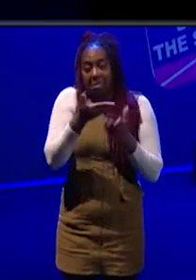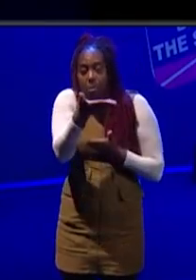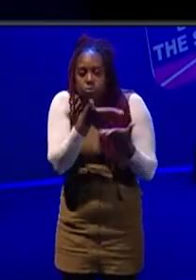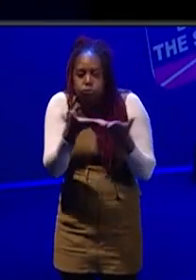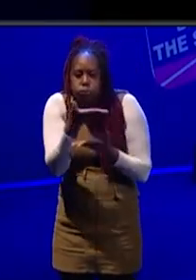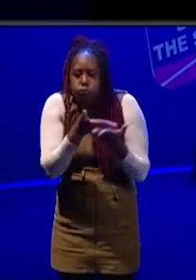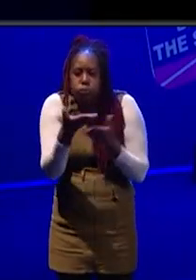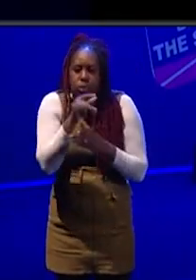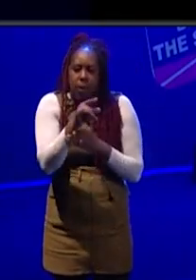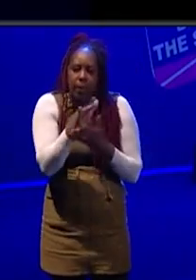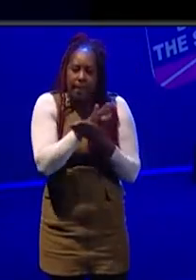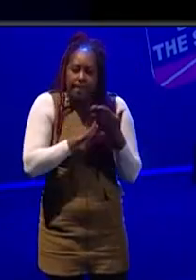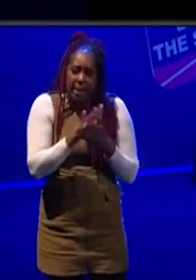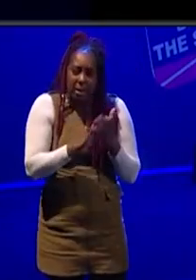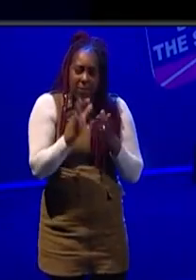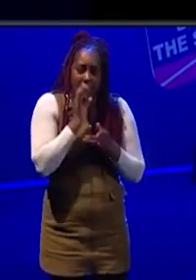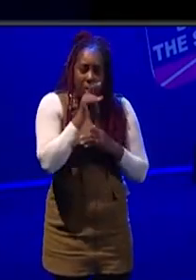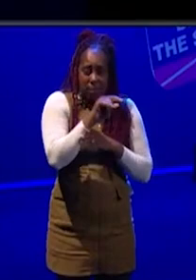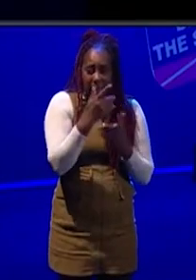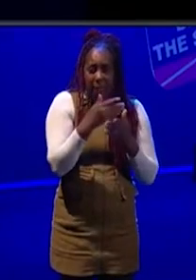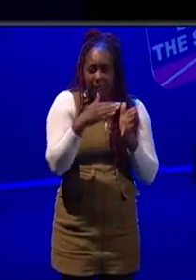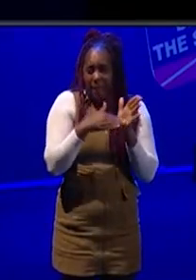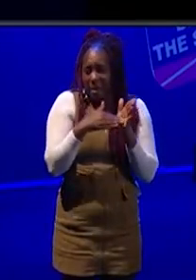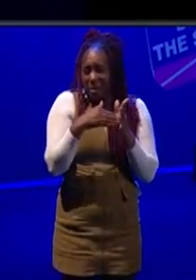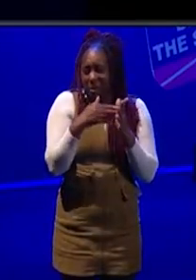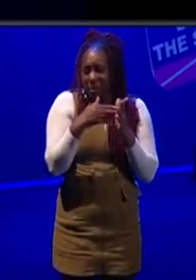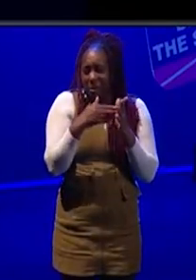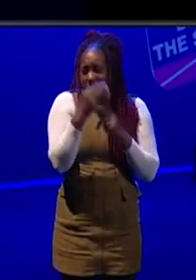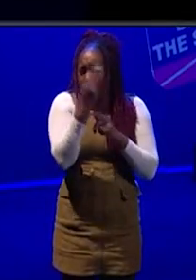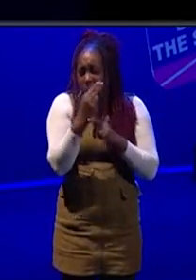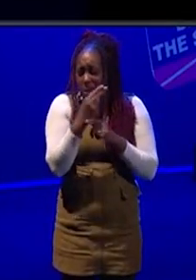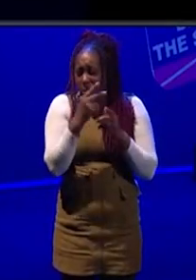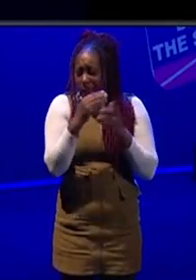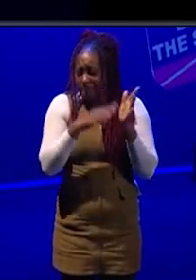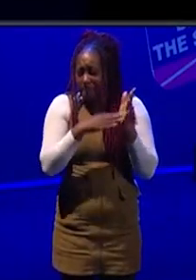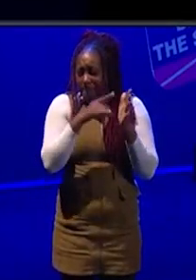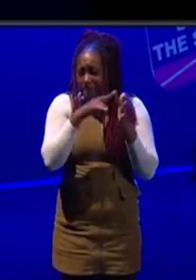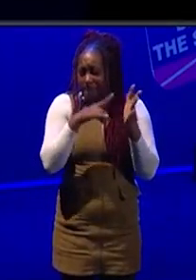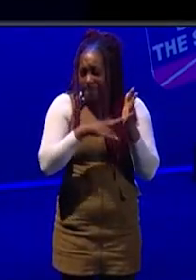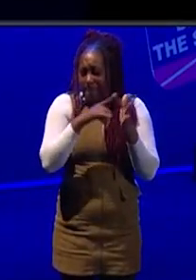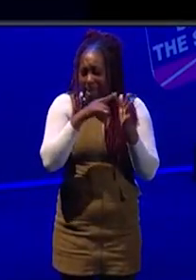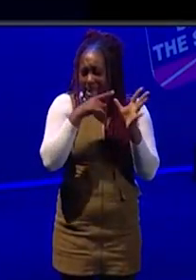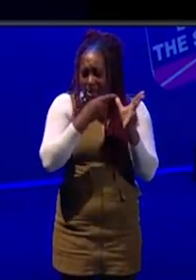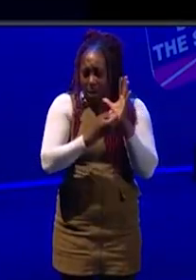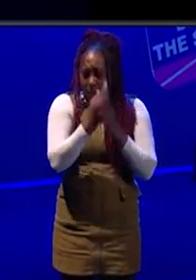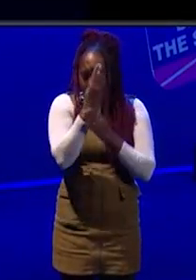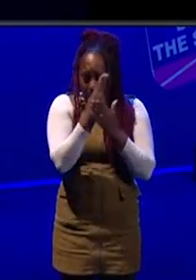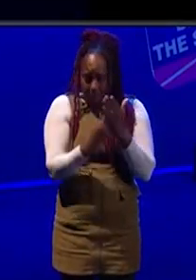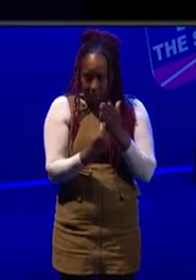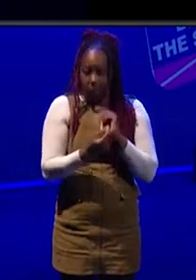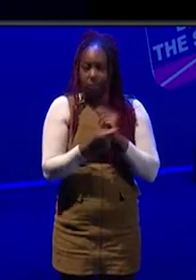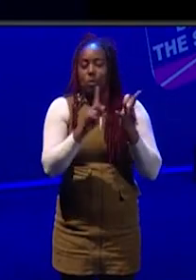So if you're part of MENA Arts UK, you are from that bit of the world that people call the Middle East, which is problematic in itself. We